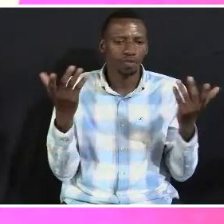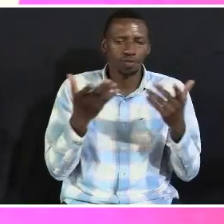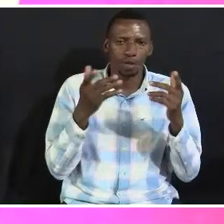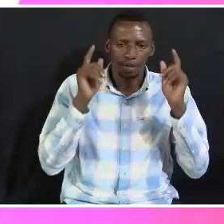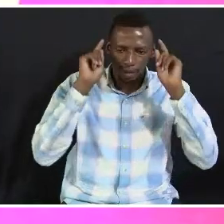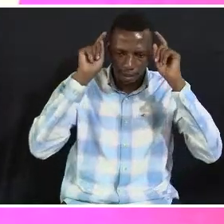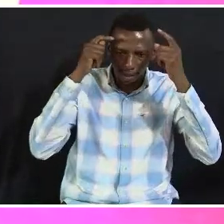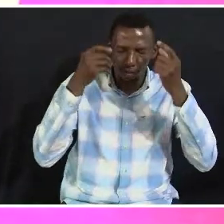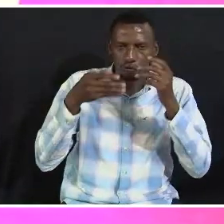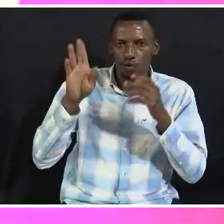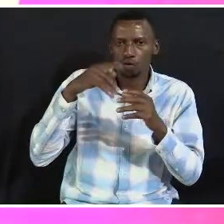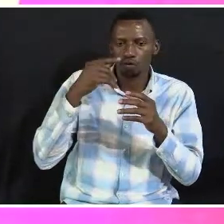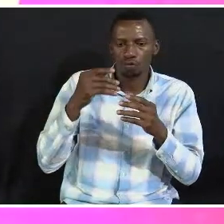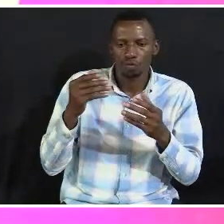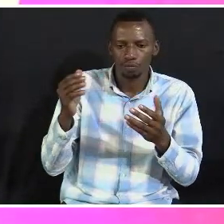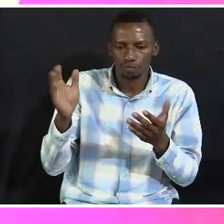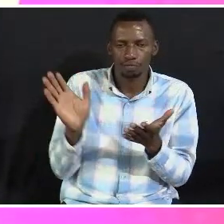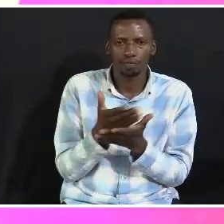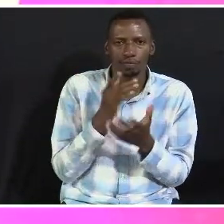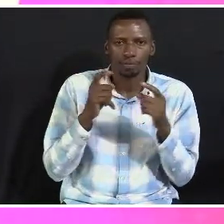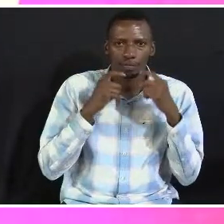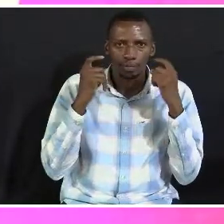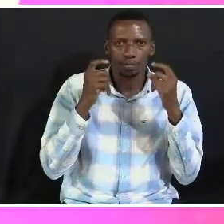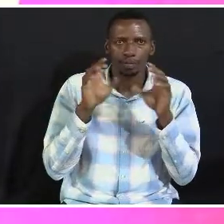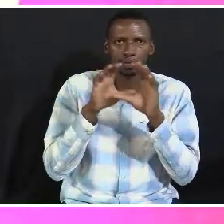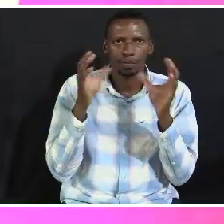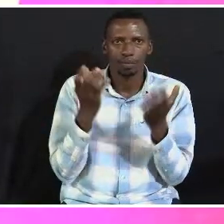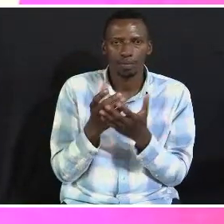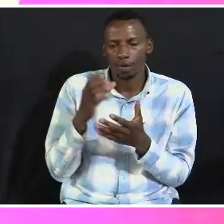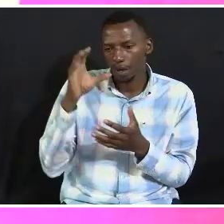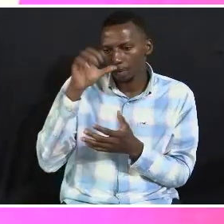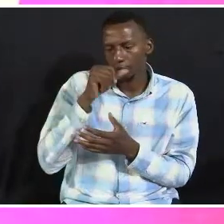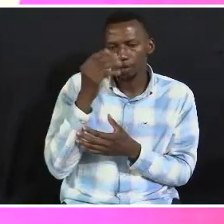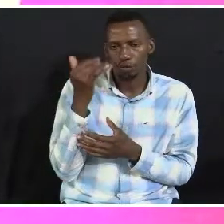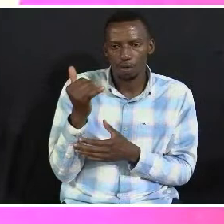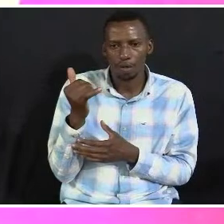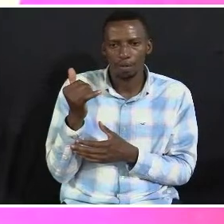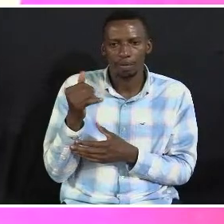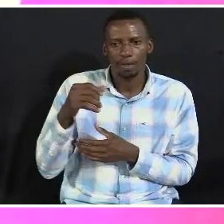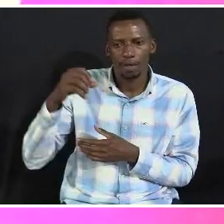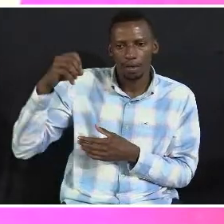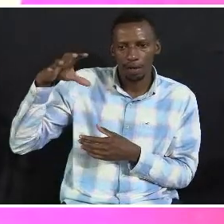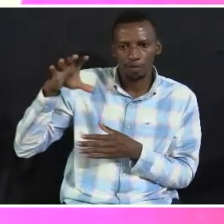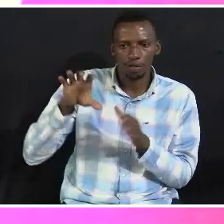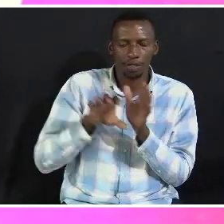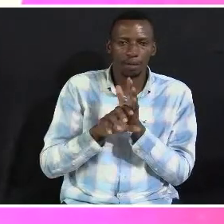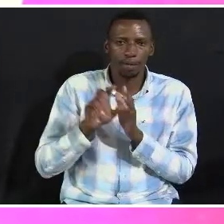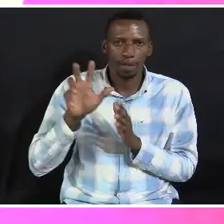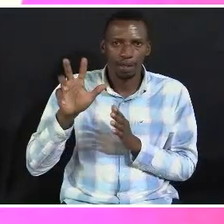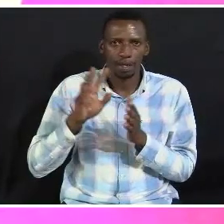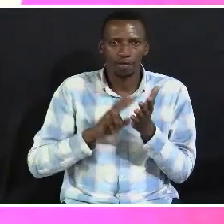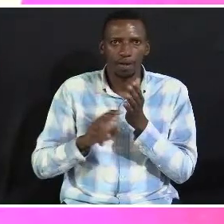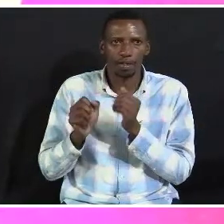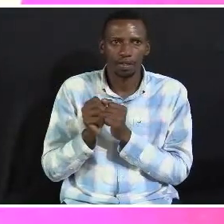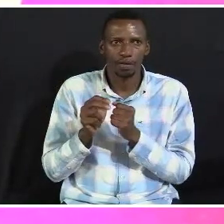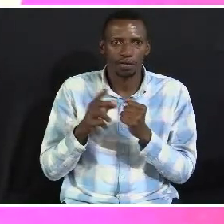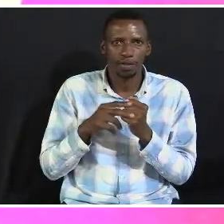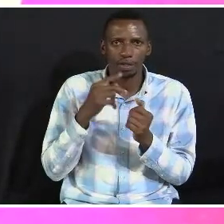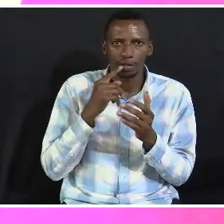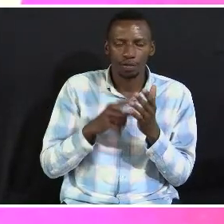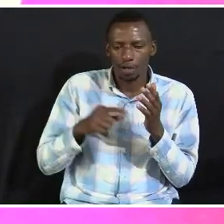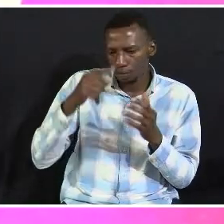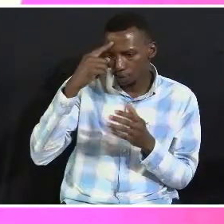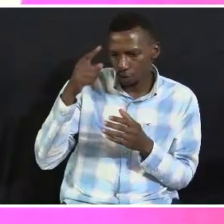the sin of the world? The Lamb is missing because, Revelation 3:17, the Bible says, because you say, I am